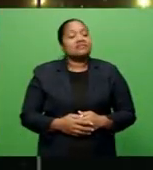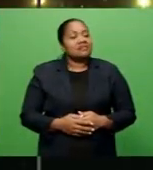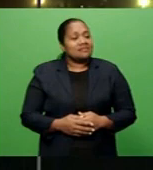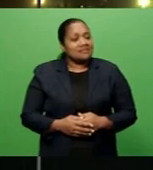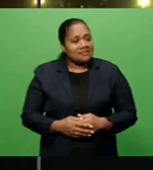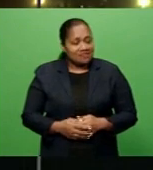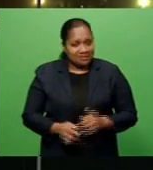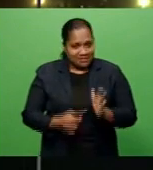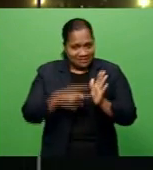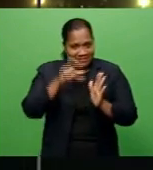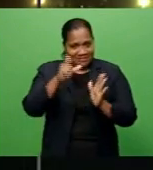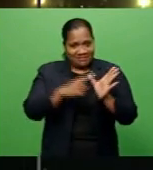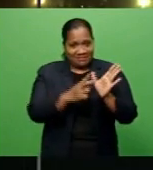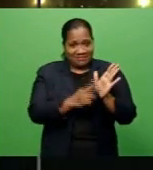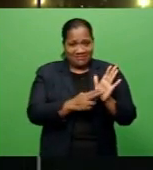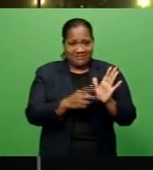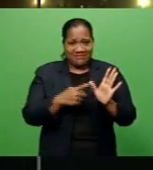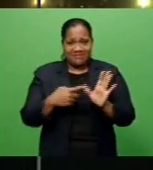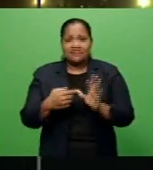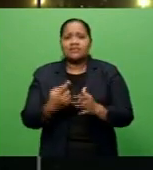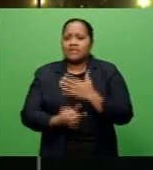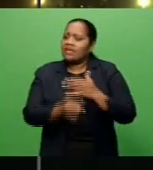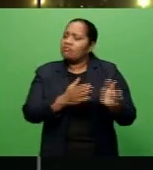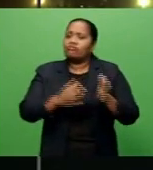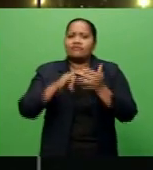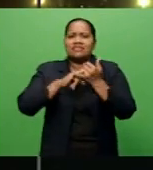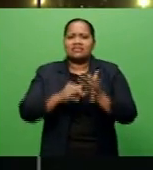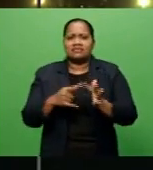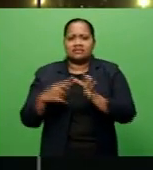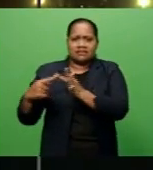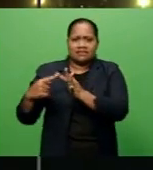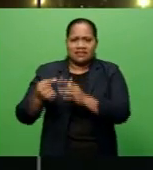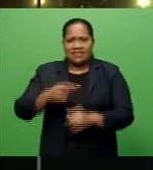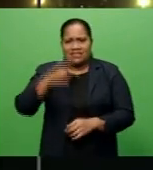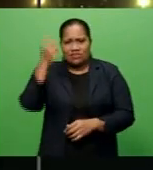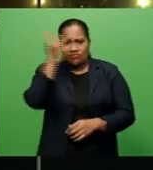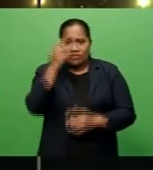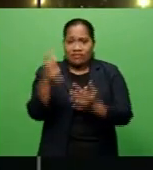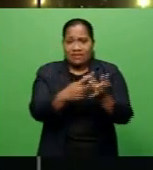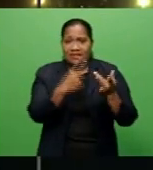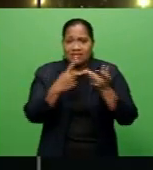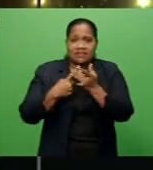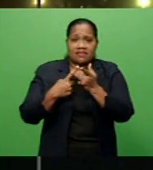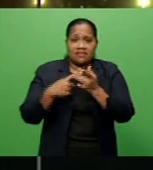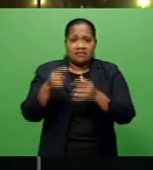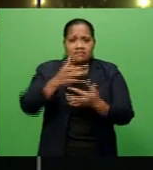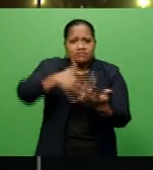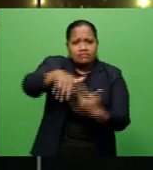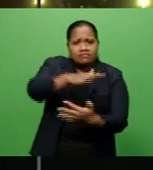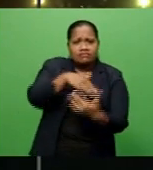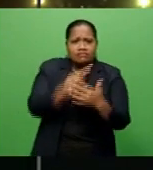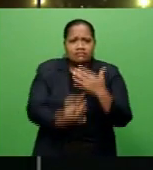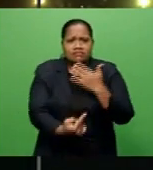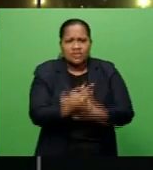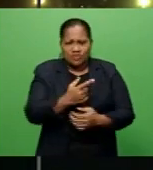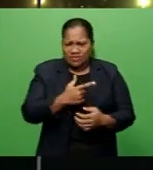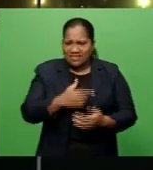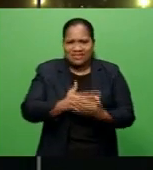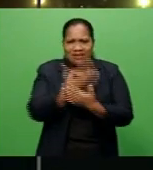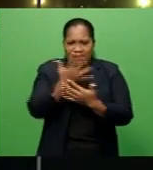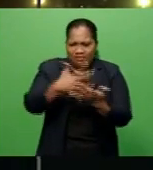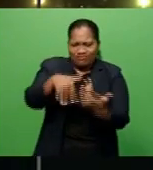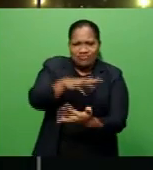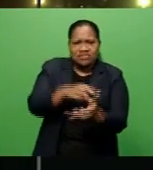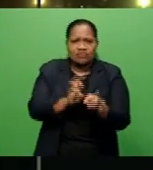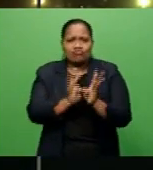As Tiziana moved off to the southeast and the threat of another cyclone dissipated, it was a day of mixed weather across Fiji,